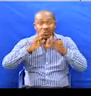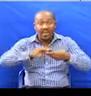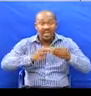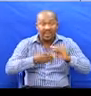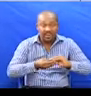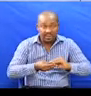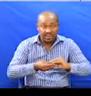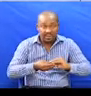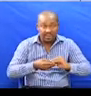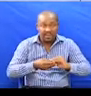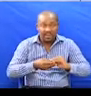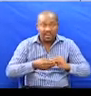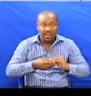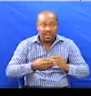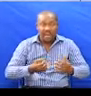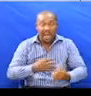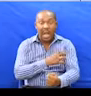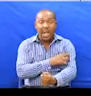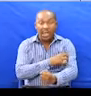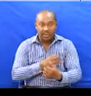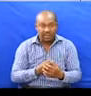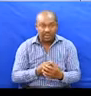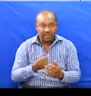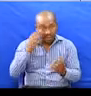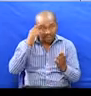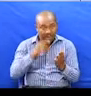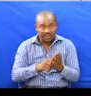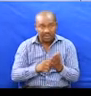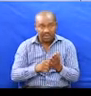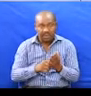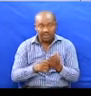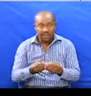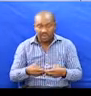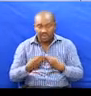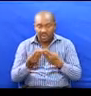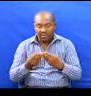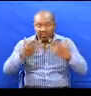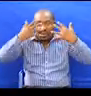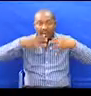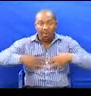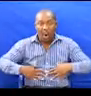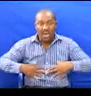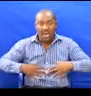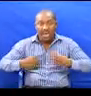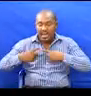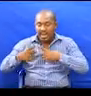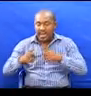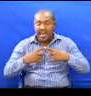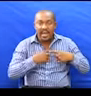with energy that perform different functions. For instance, the body or the living